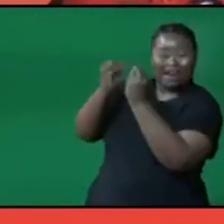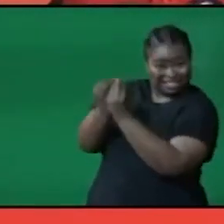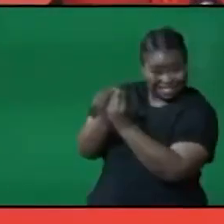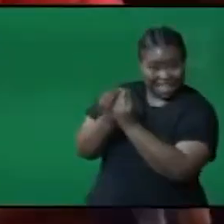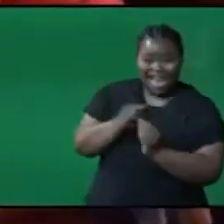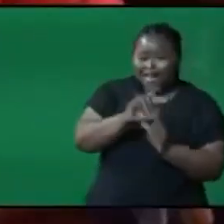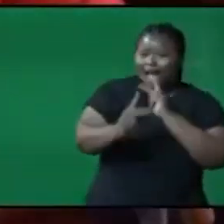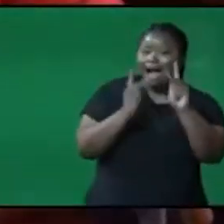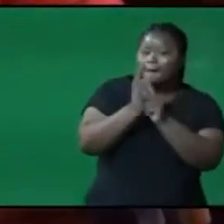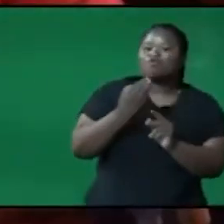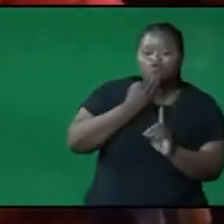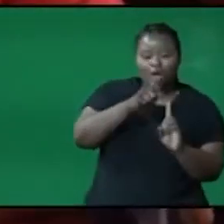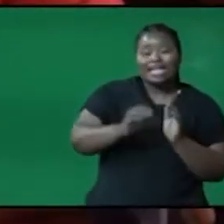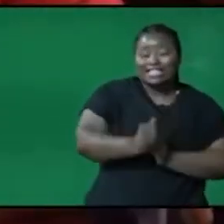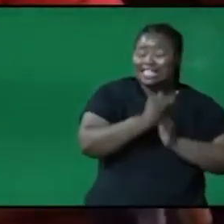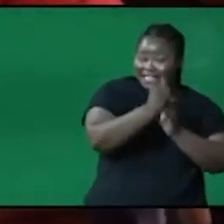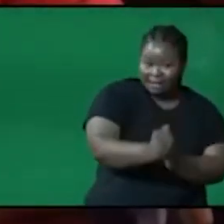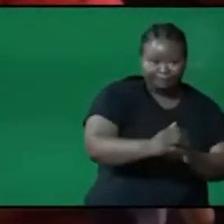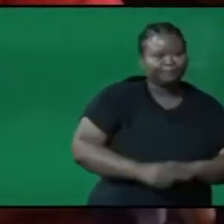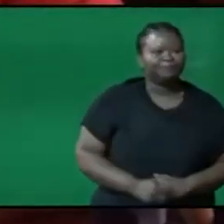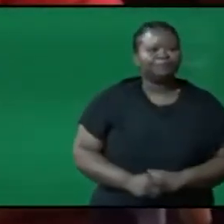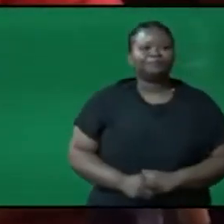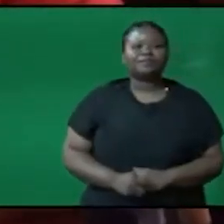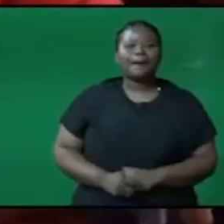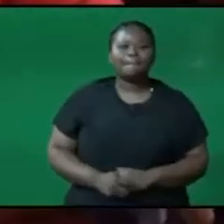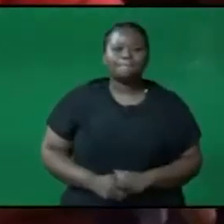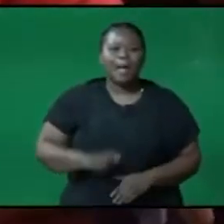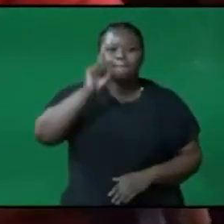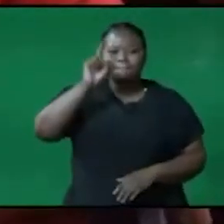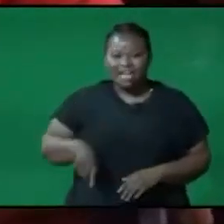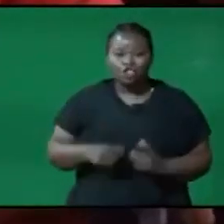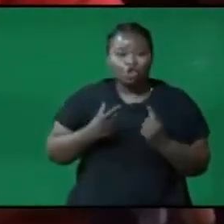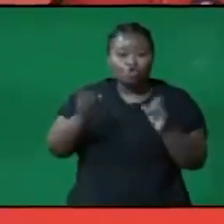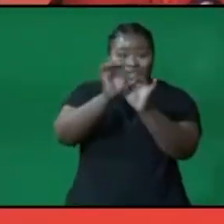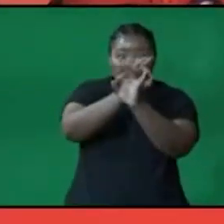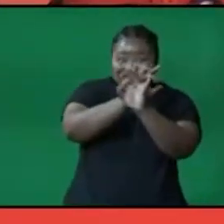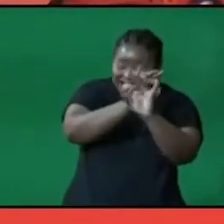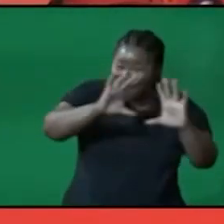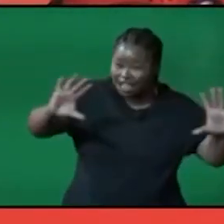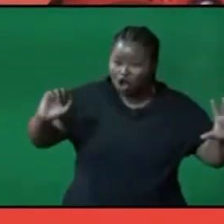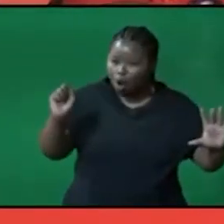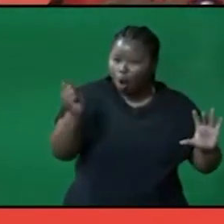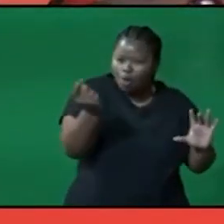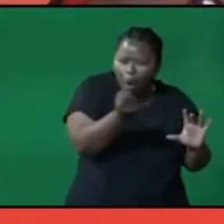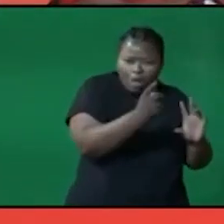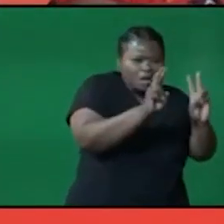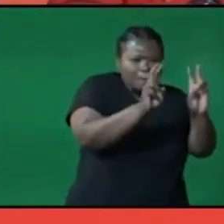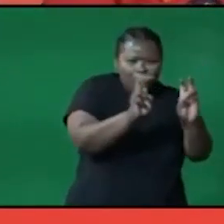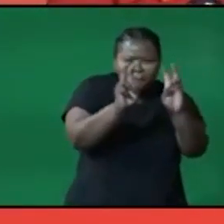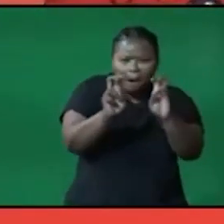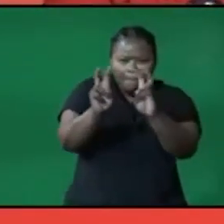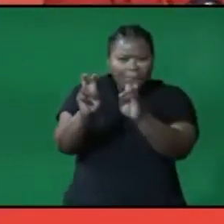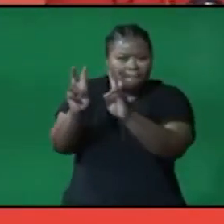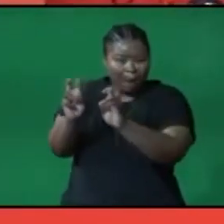leaders. The CCT commissars should command absolute clarity on all issues, actively